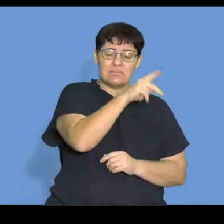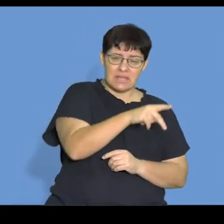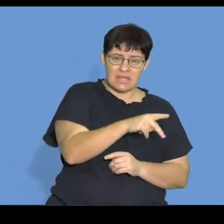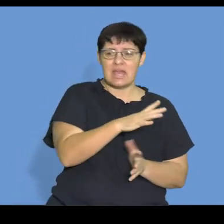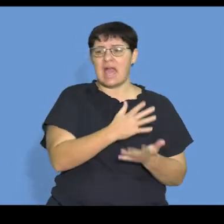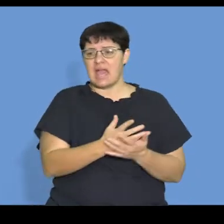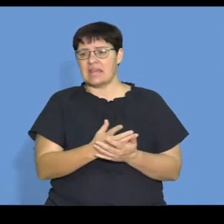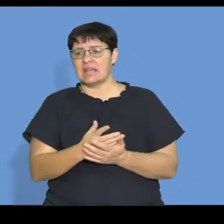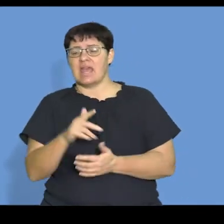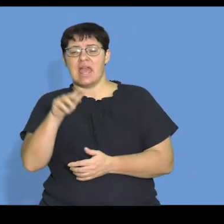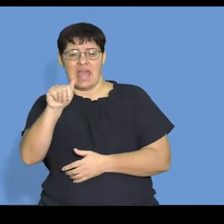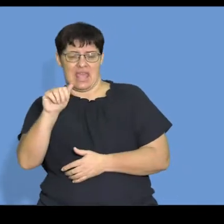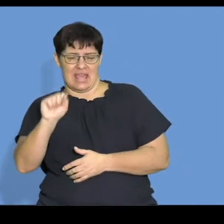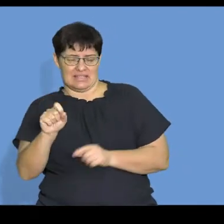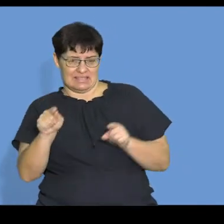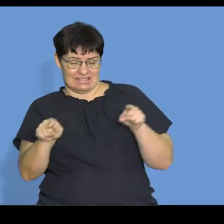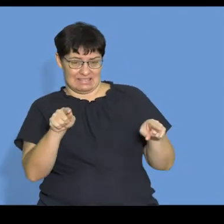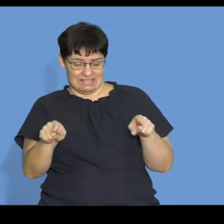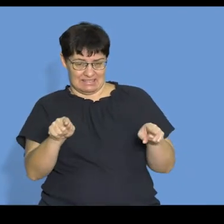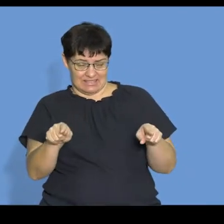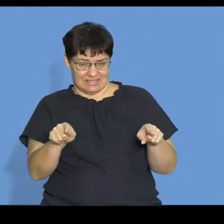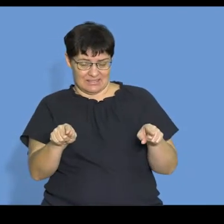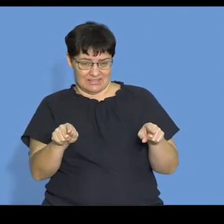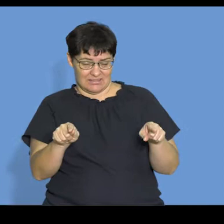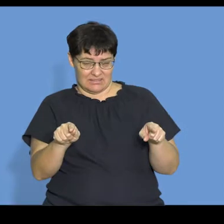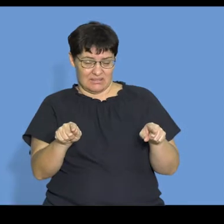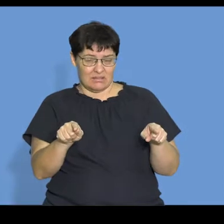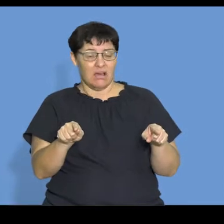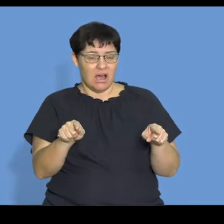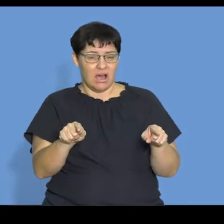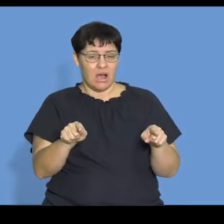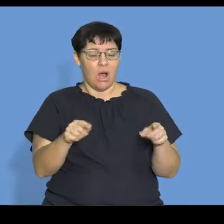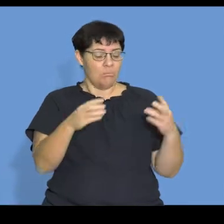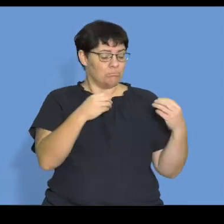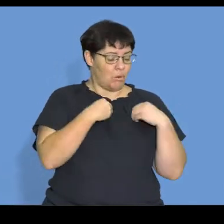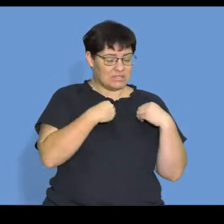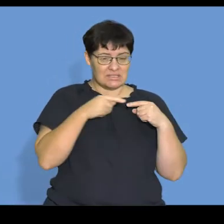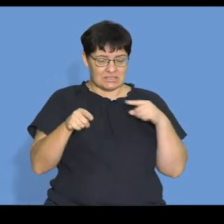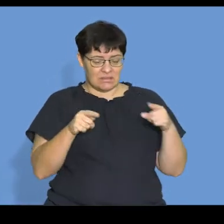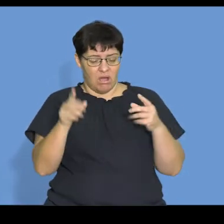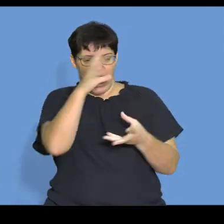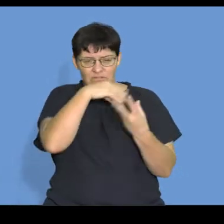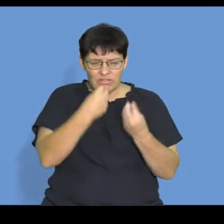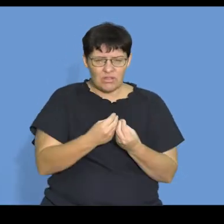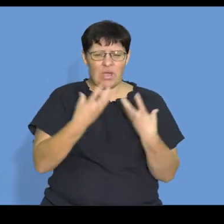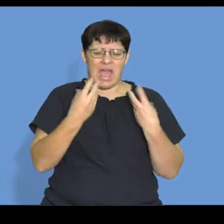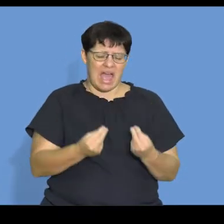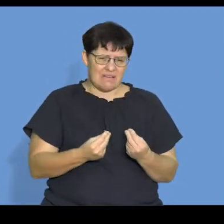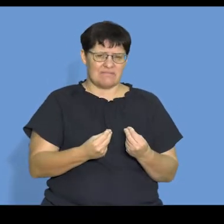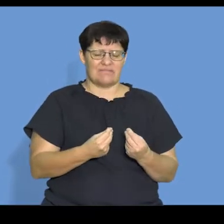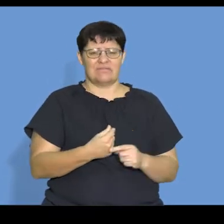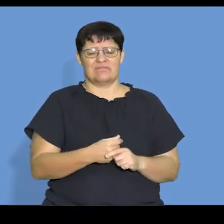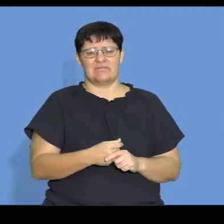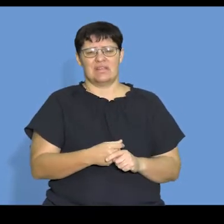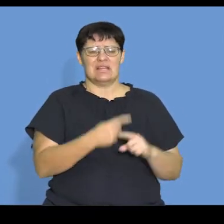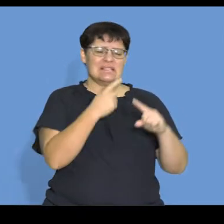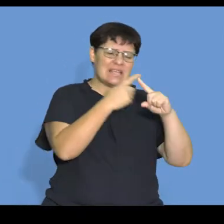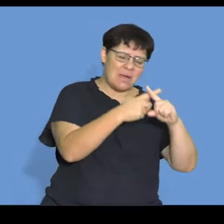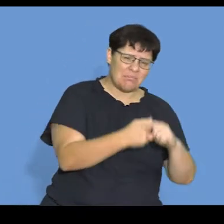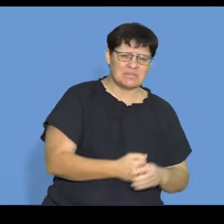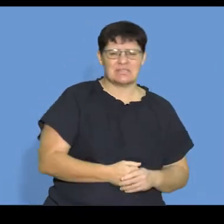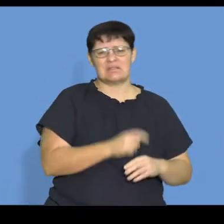associative property, right? When you have all of those and you are multiplying and dividing, how can we